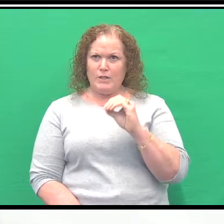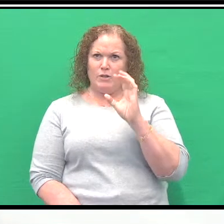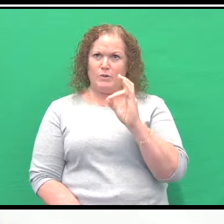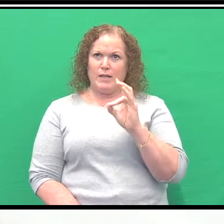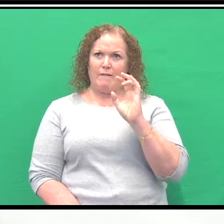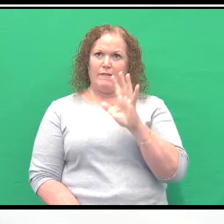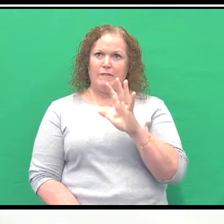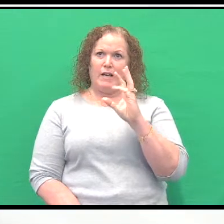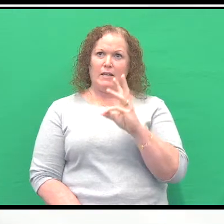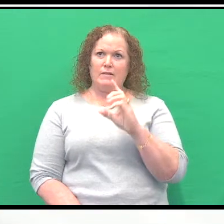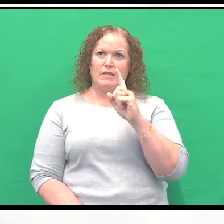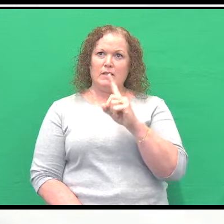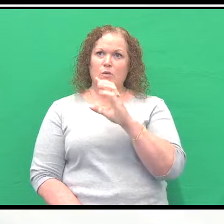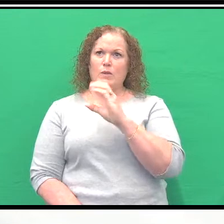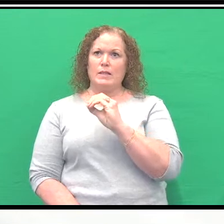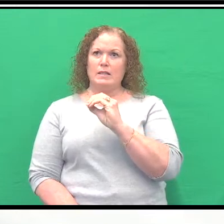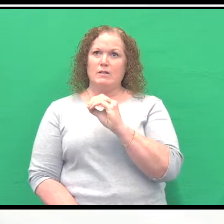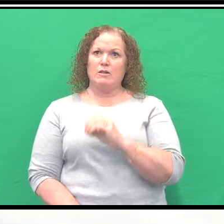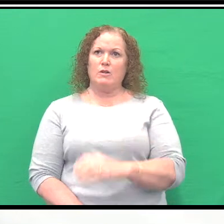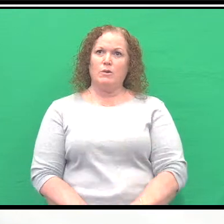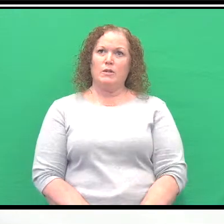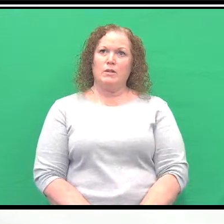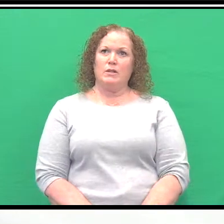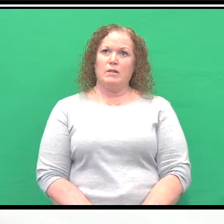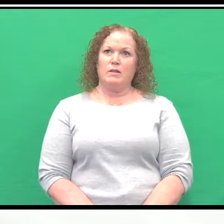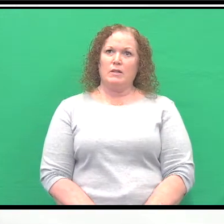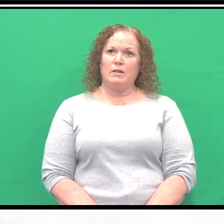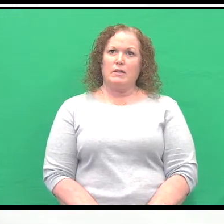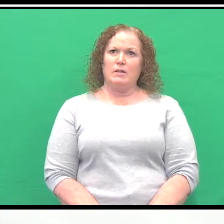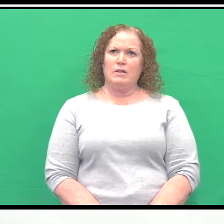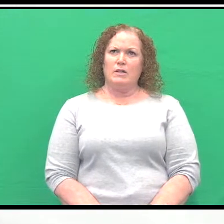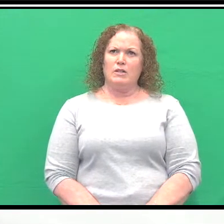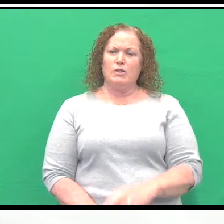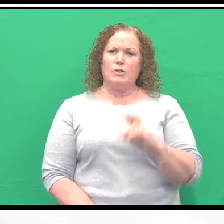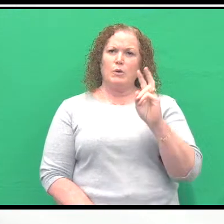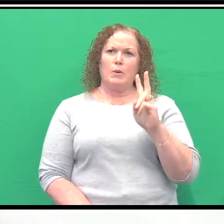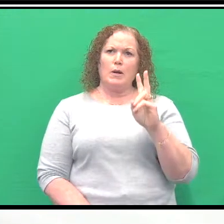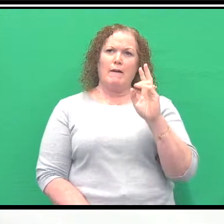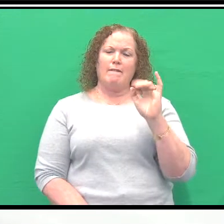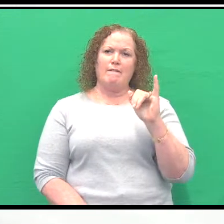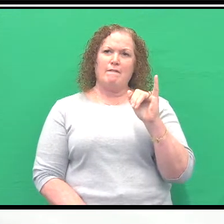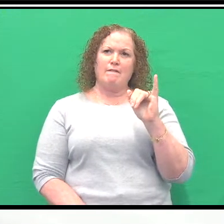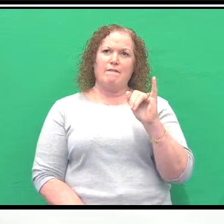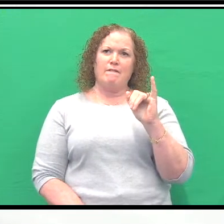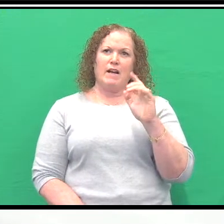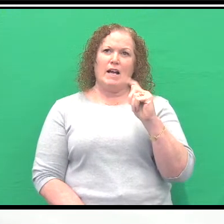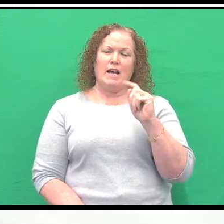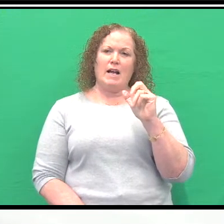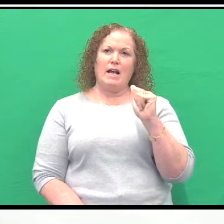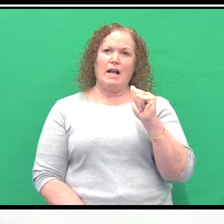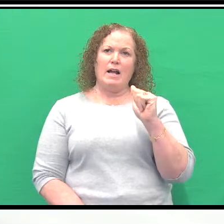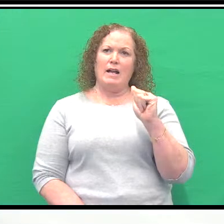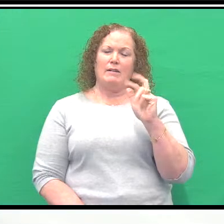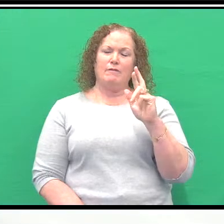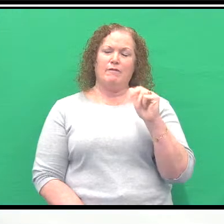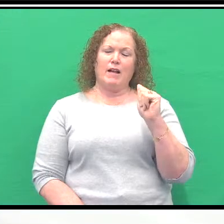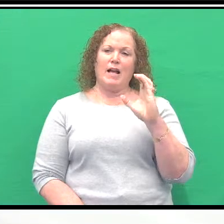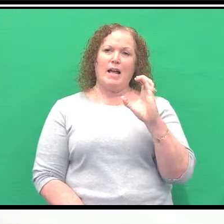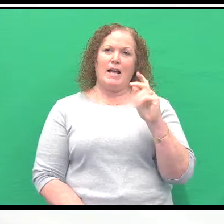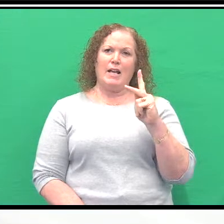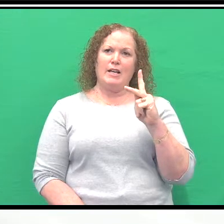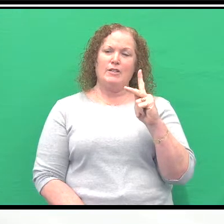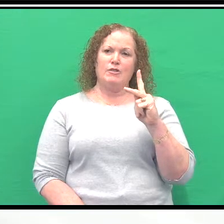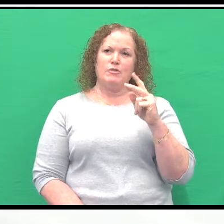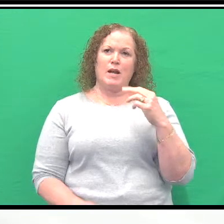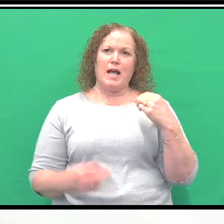P0075610 to Vitrac Health Incorporated for district-wide COVID-19 PCR